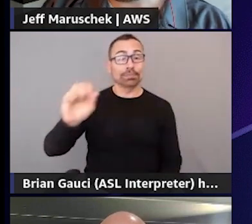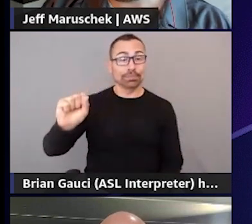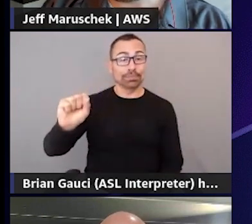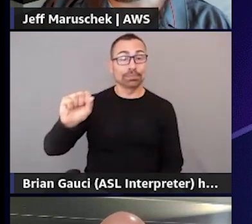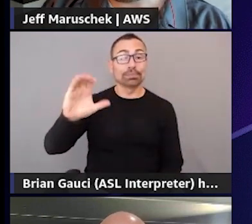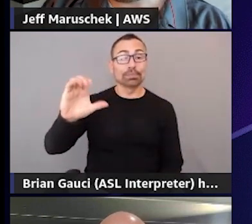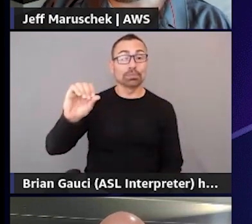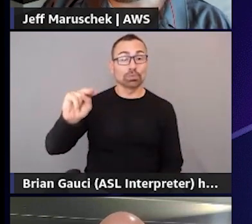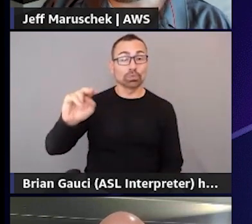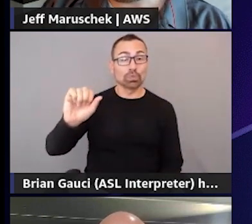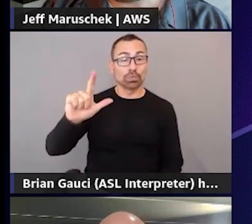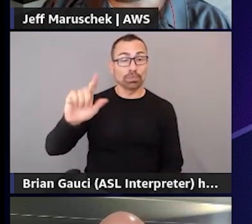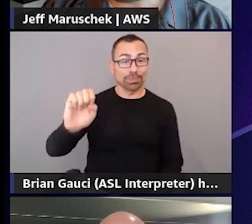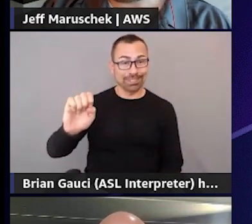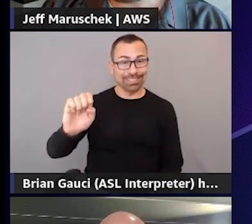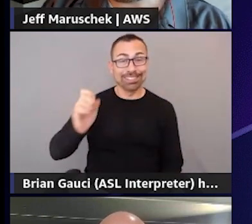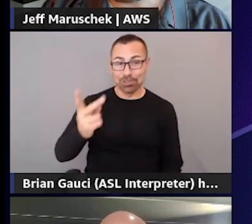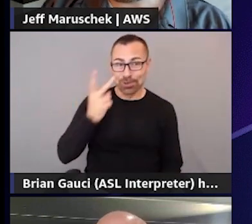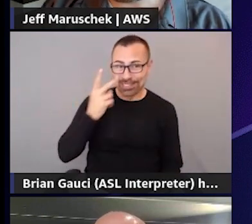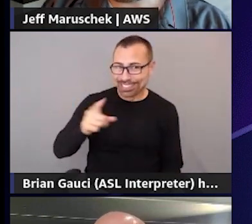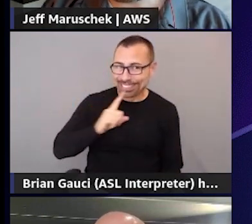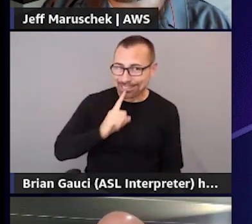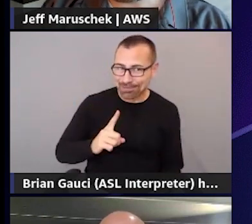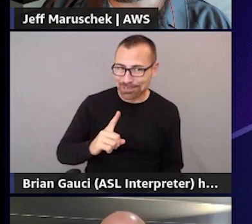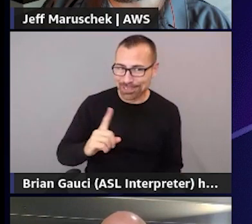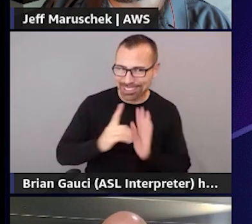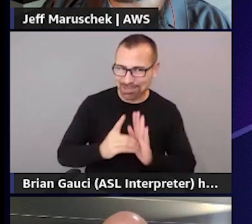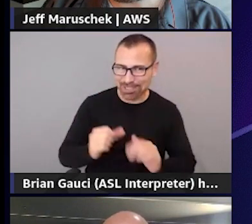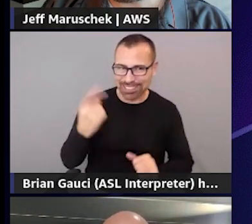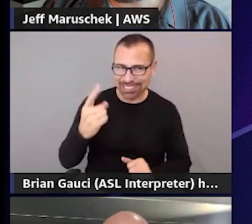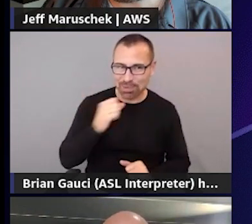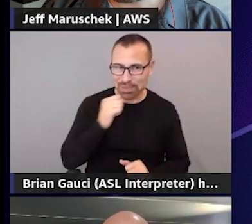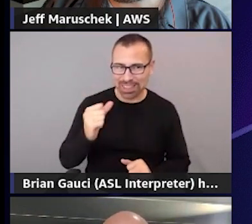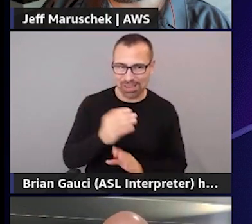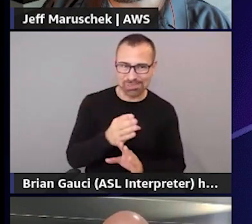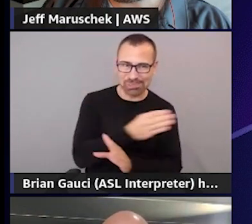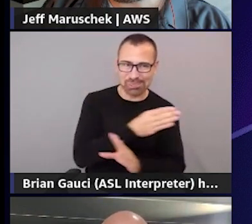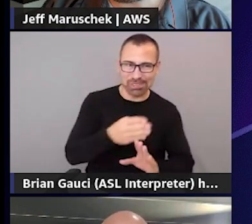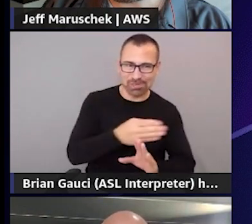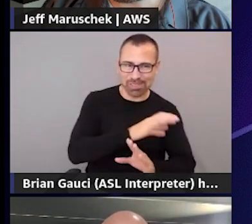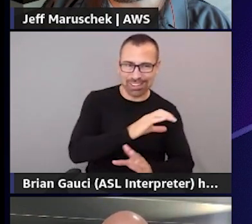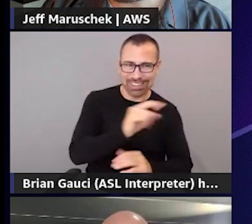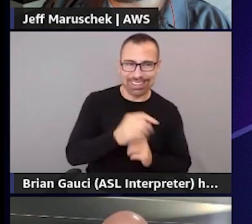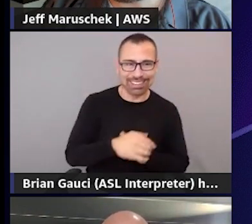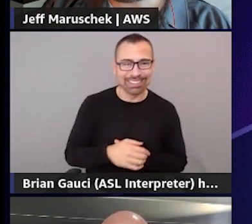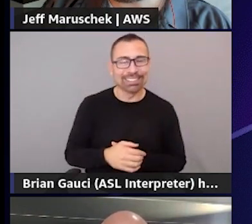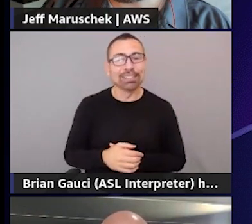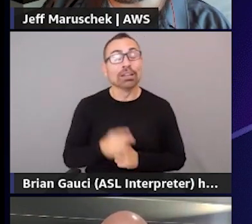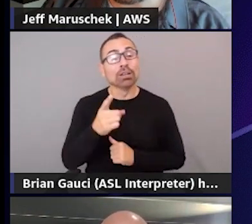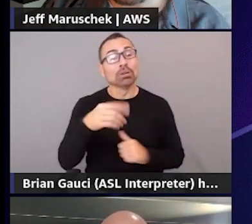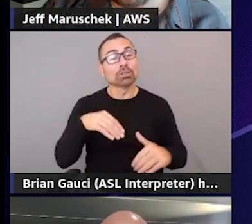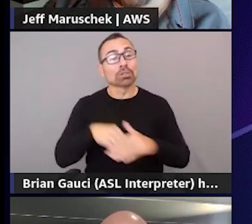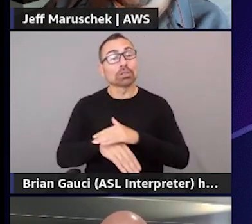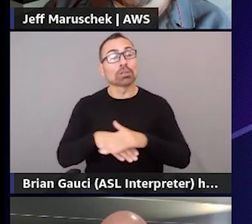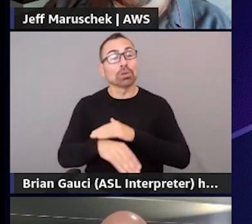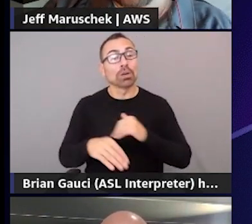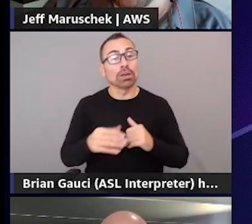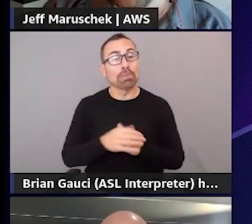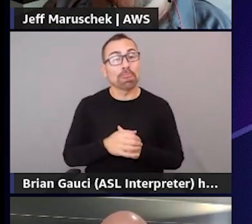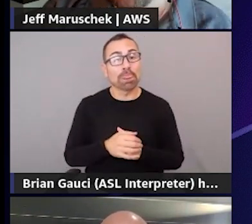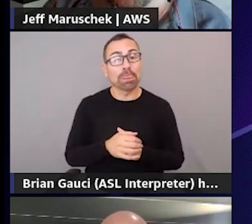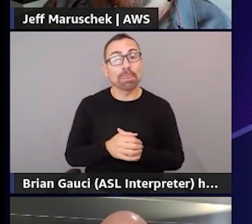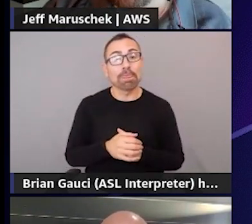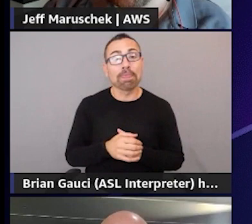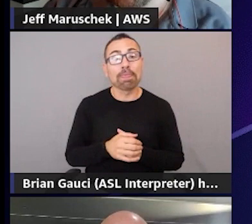this is definitely a real demo and not something that I've just pre-canned. That's right. And we go in and we're going